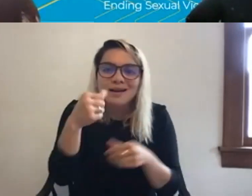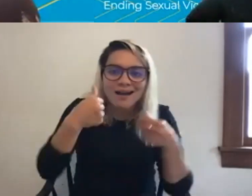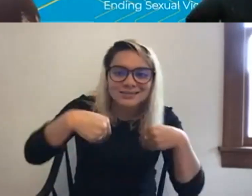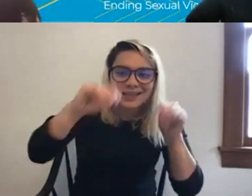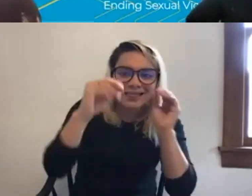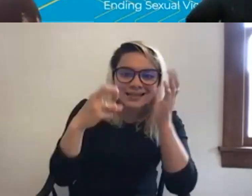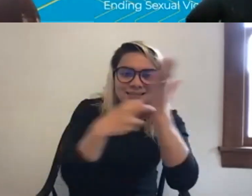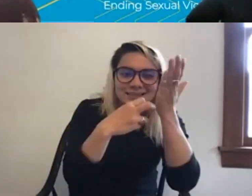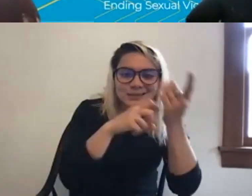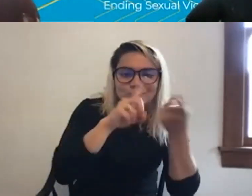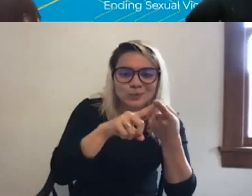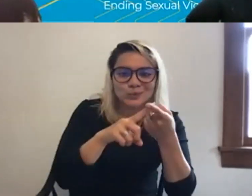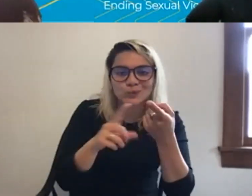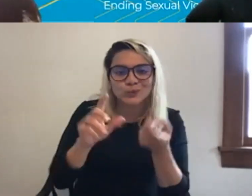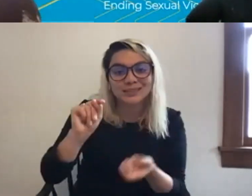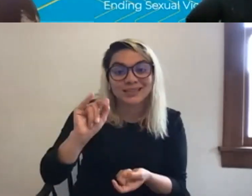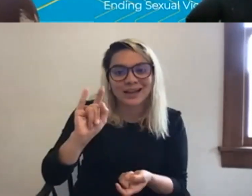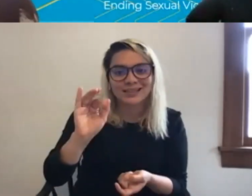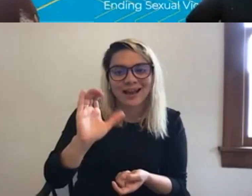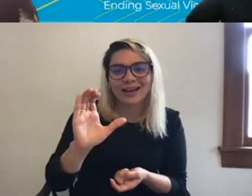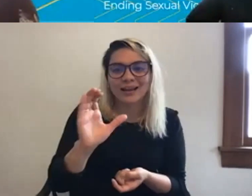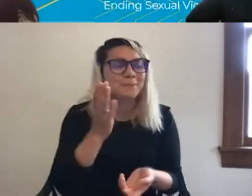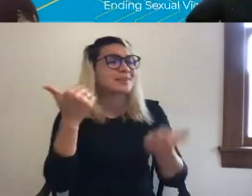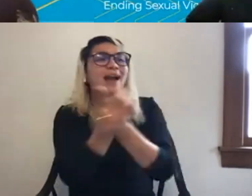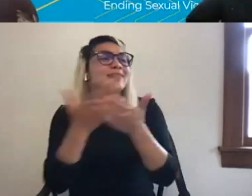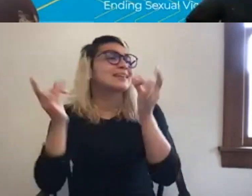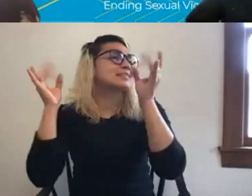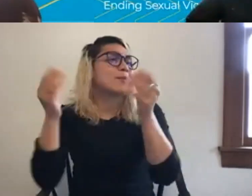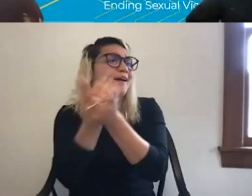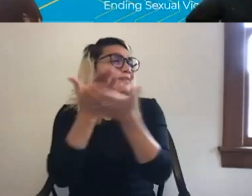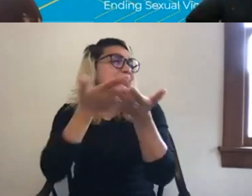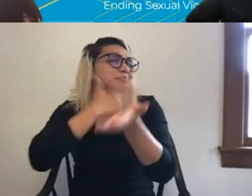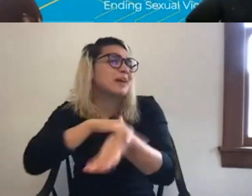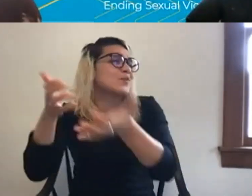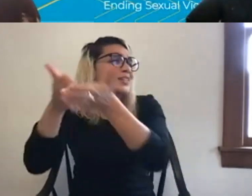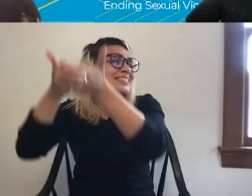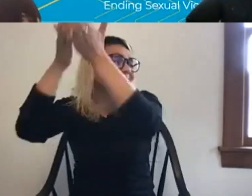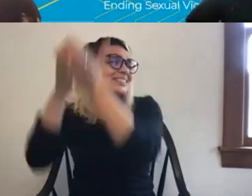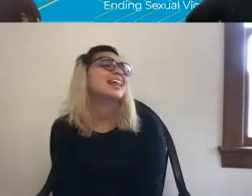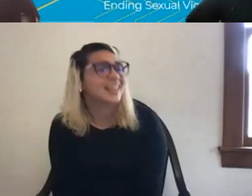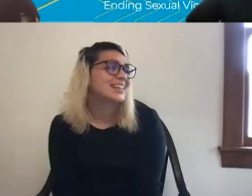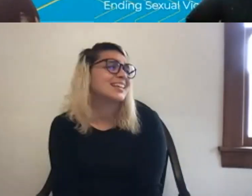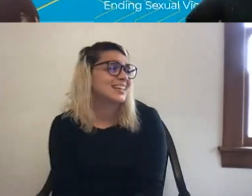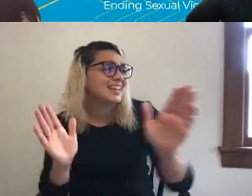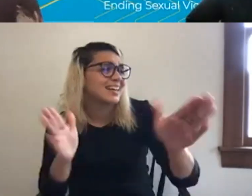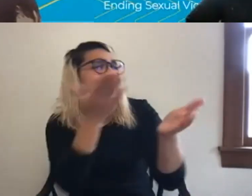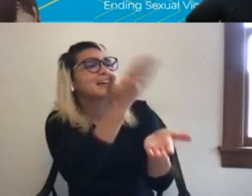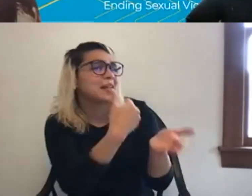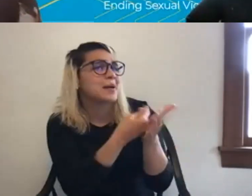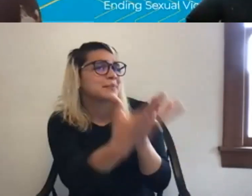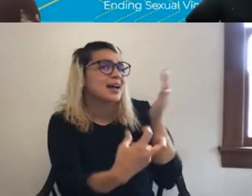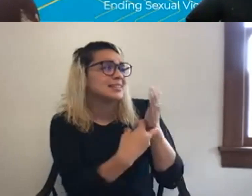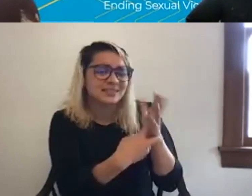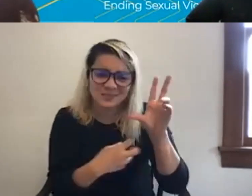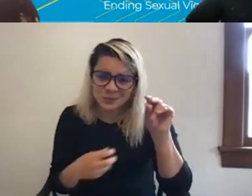buy this ticket to a sinking ship. We're saying, no, we're creating a world where we can all thrive. And we want you to be a part